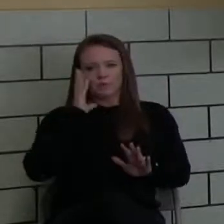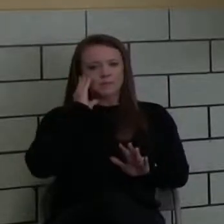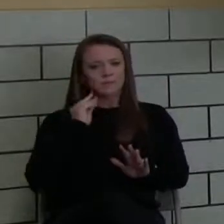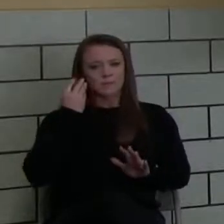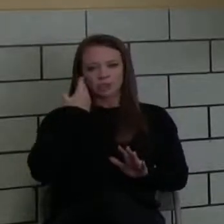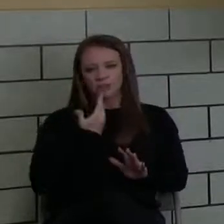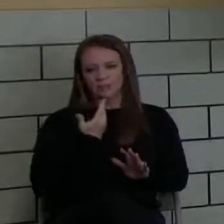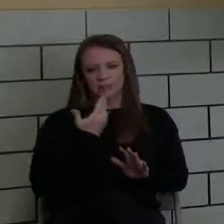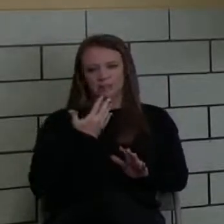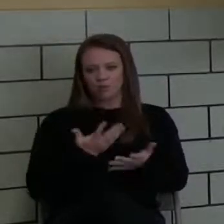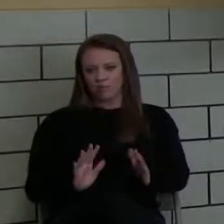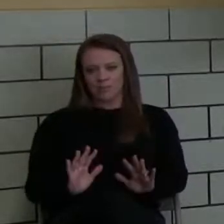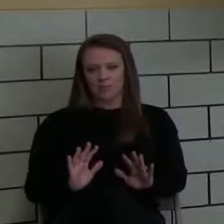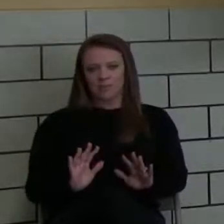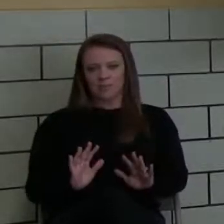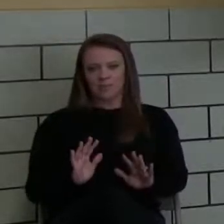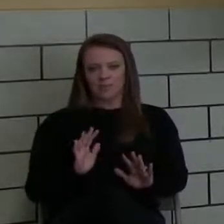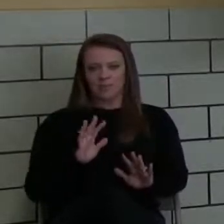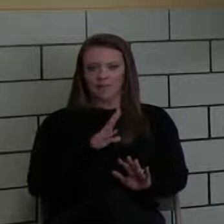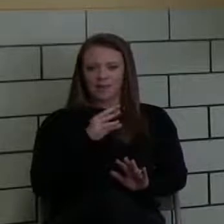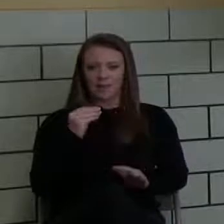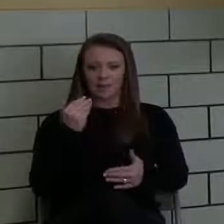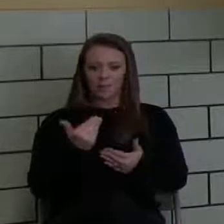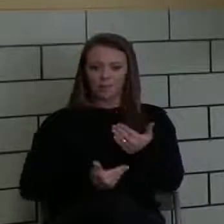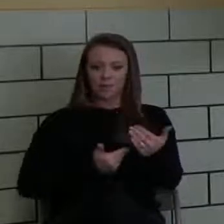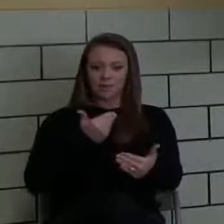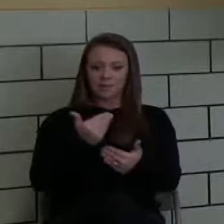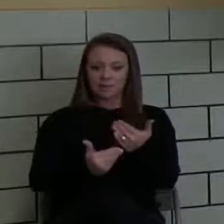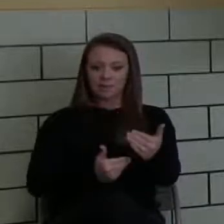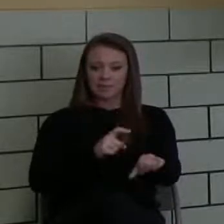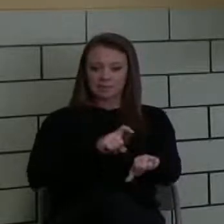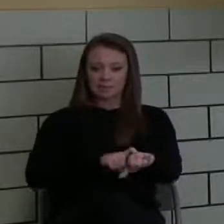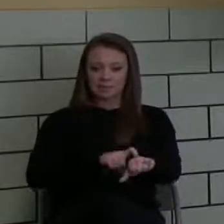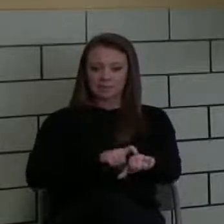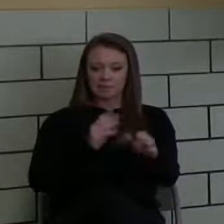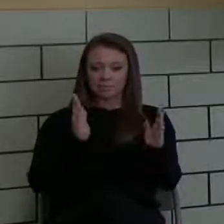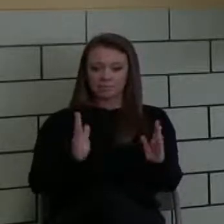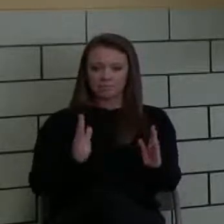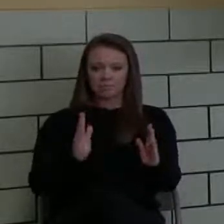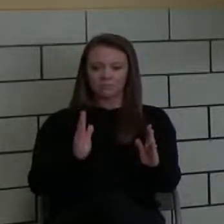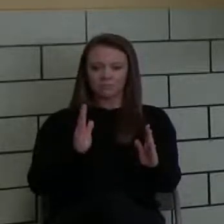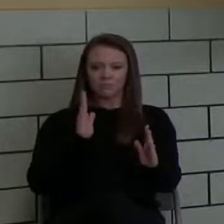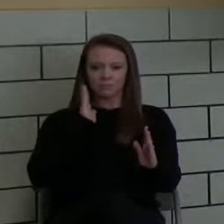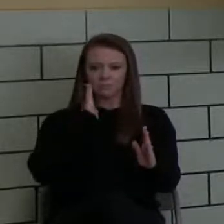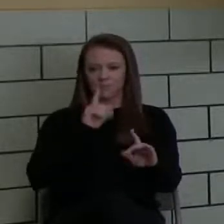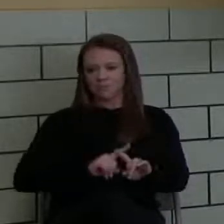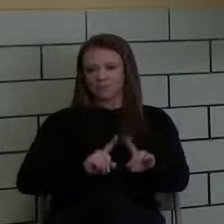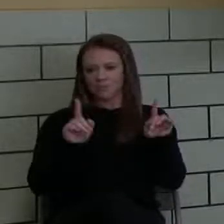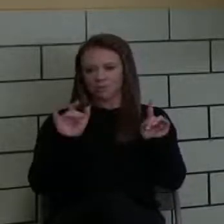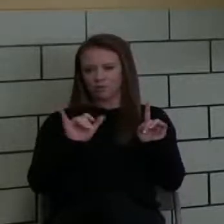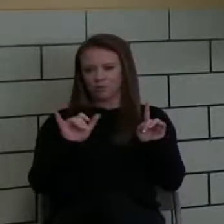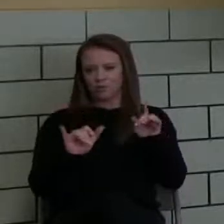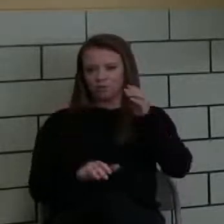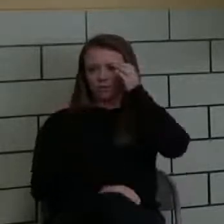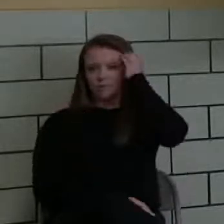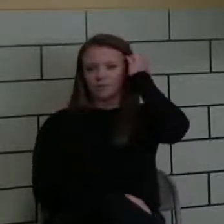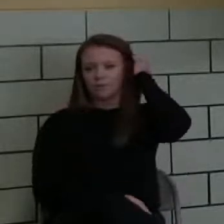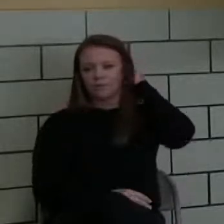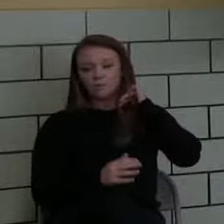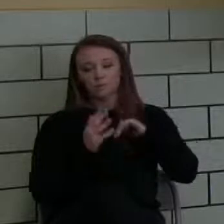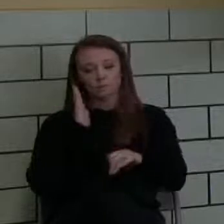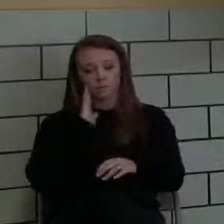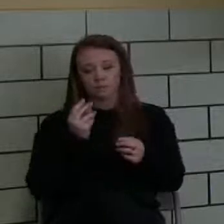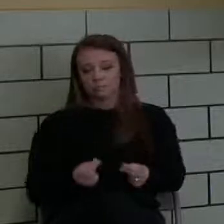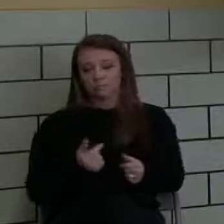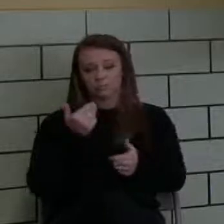this in, it's gonna be a different animal than we've dealt with in the past. So it'll move